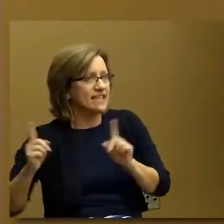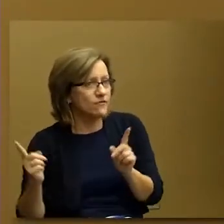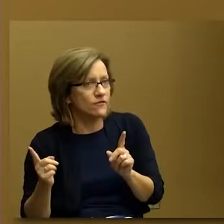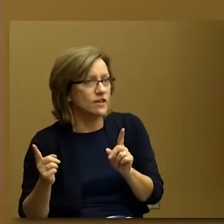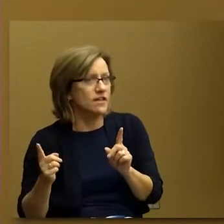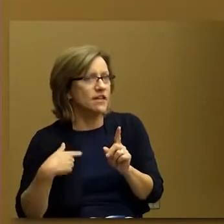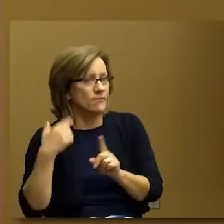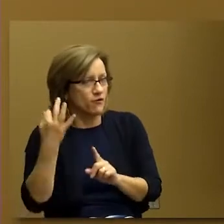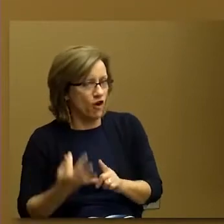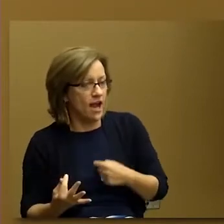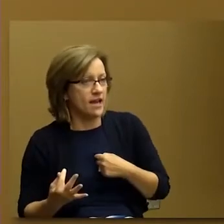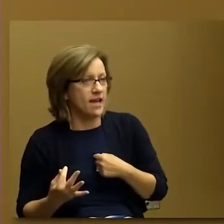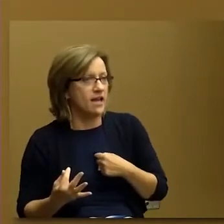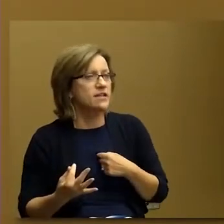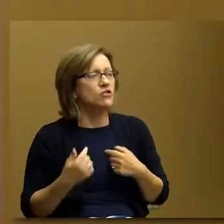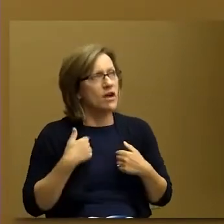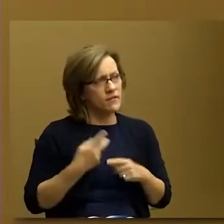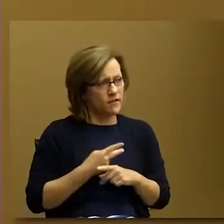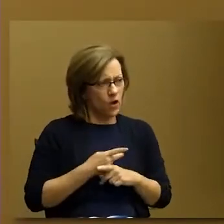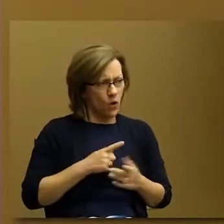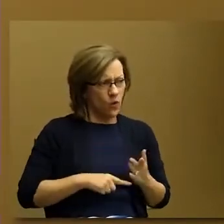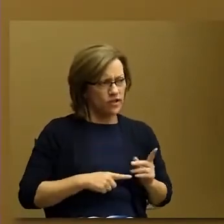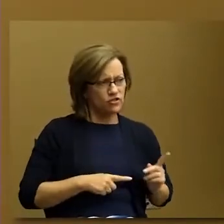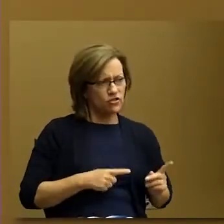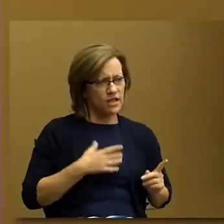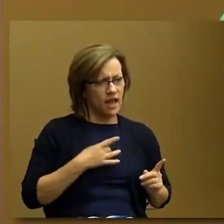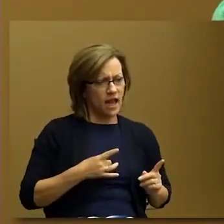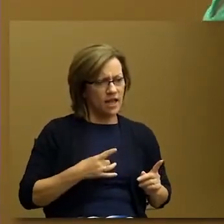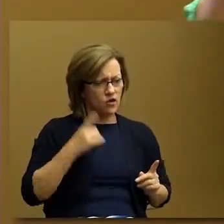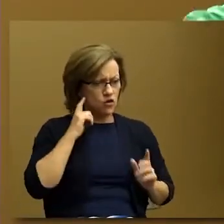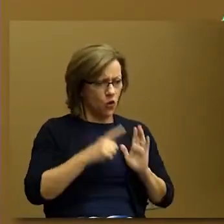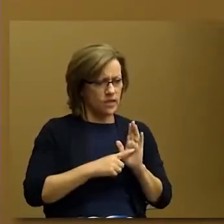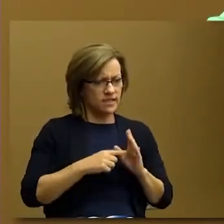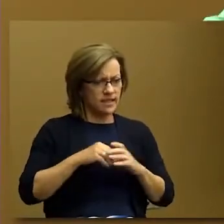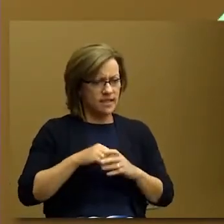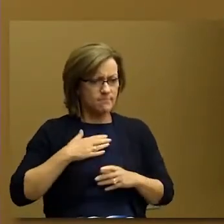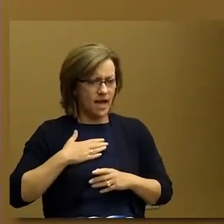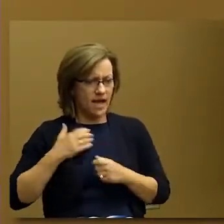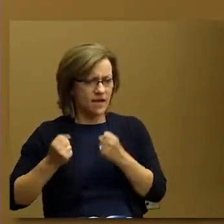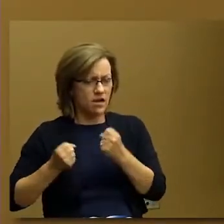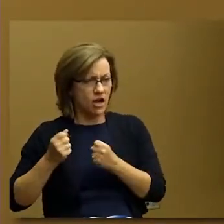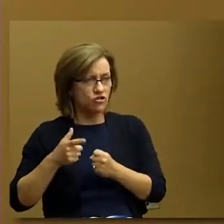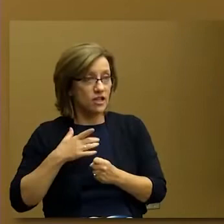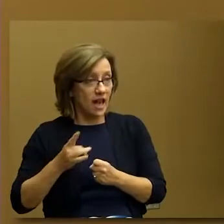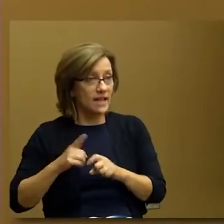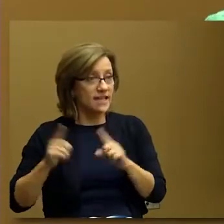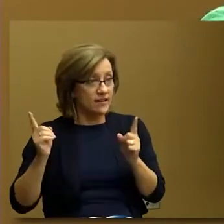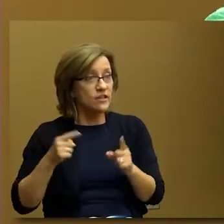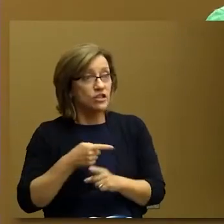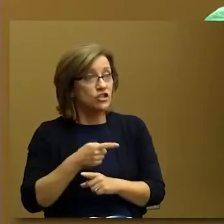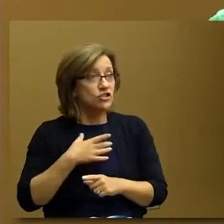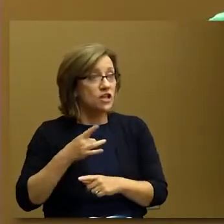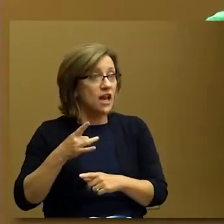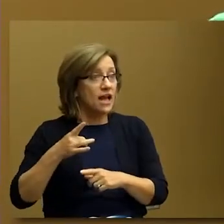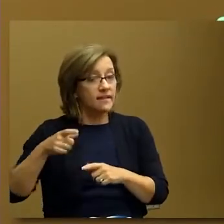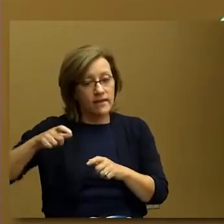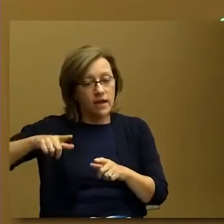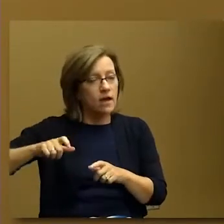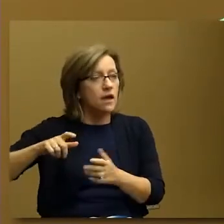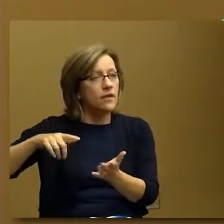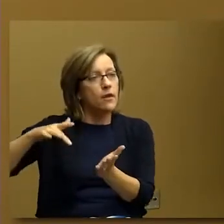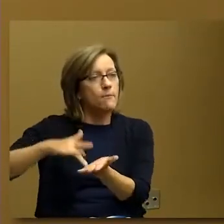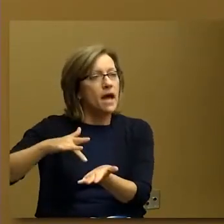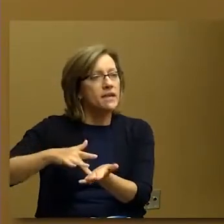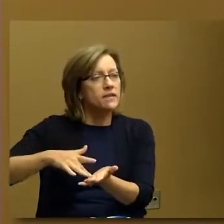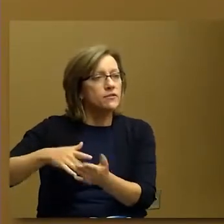likes in my car that's different than what's in Becca's. And it was she liked the window, the little tab to roll the